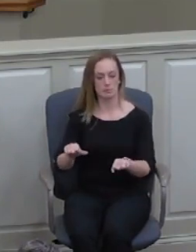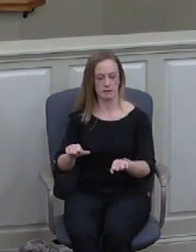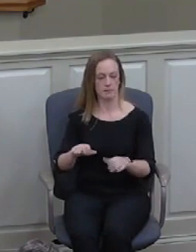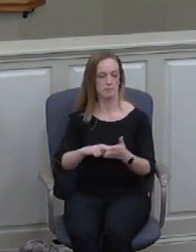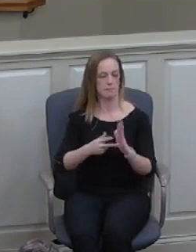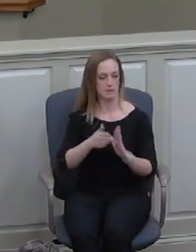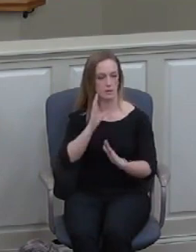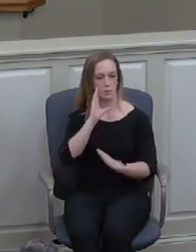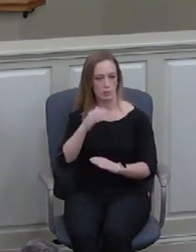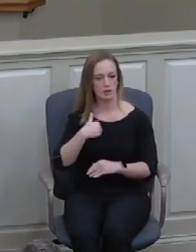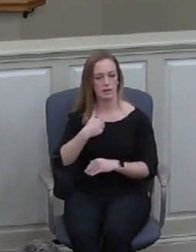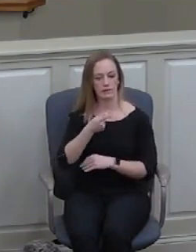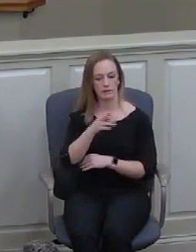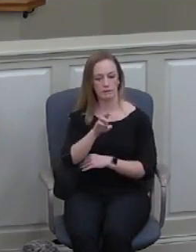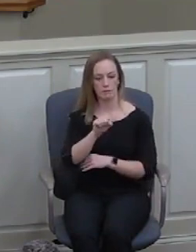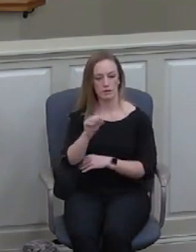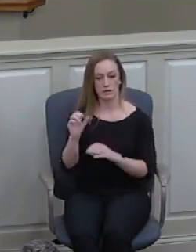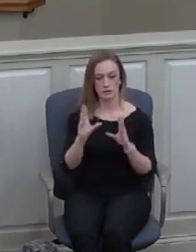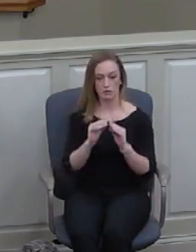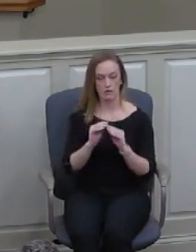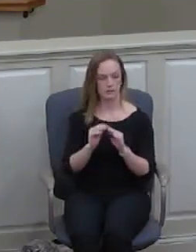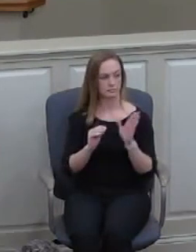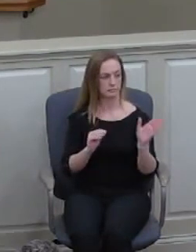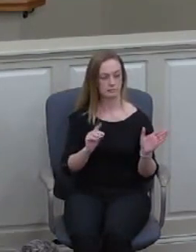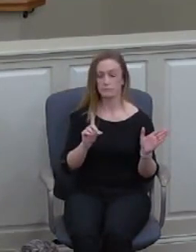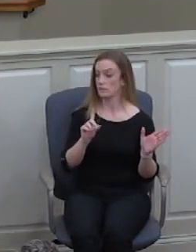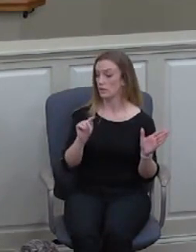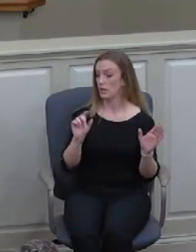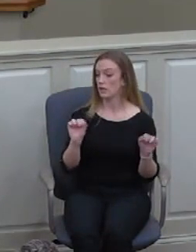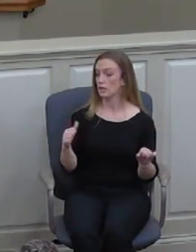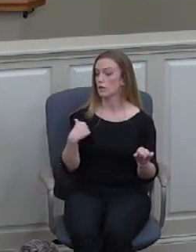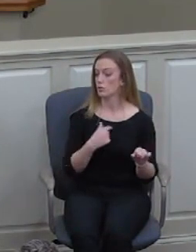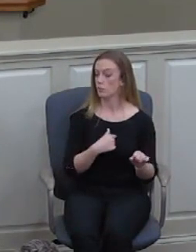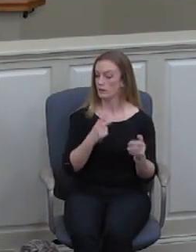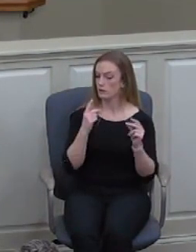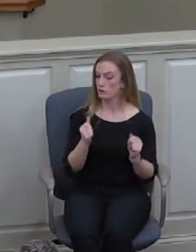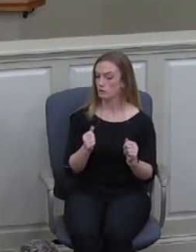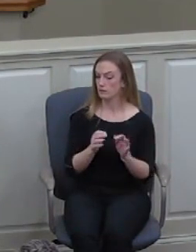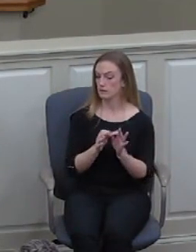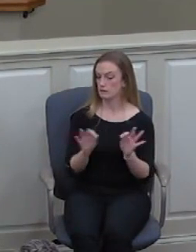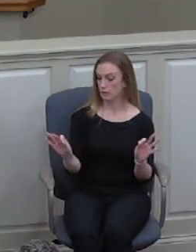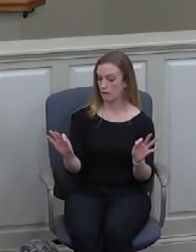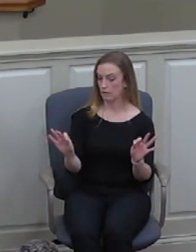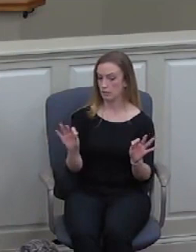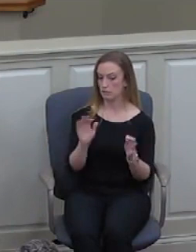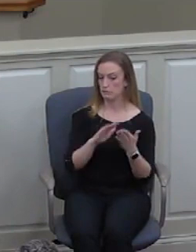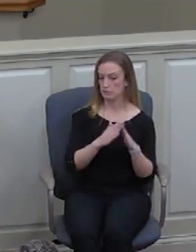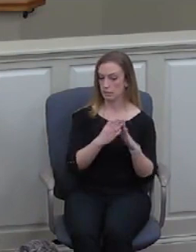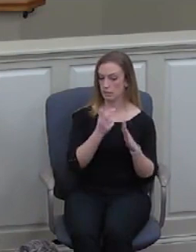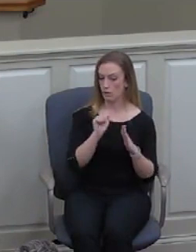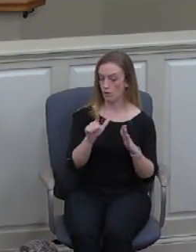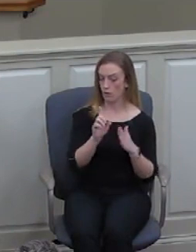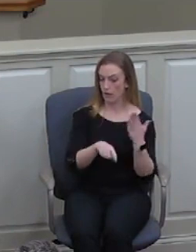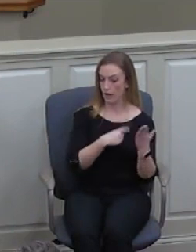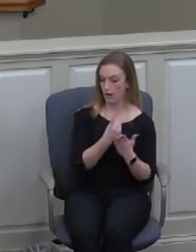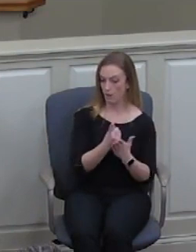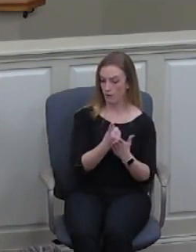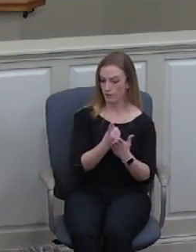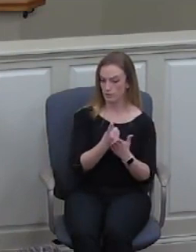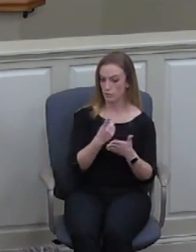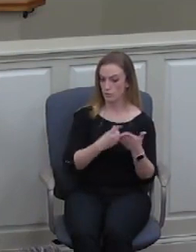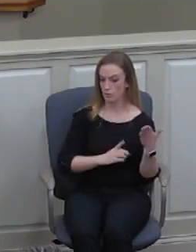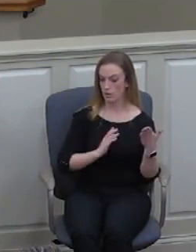conference. And can we briefly state the City Hall hours and what the procedure is